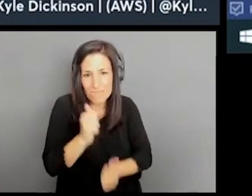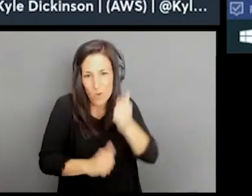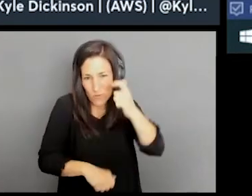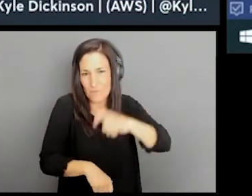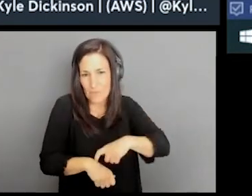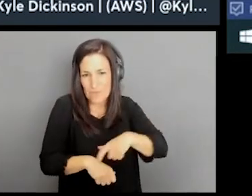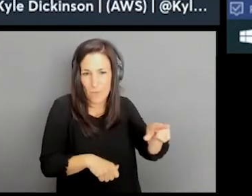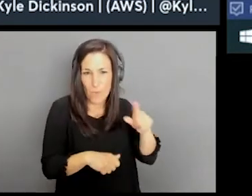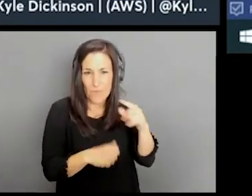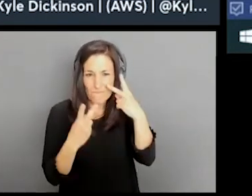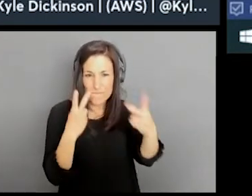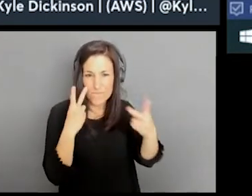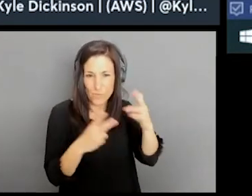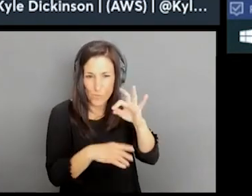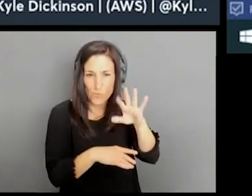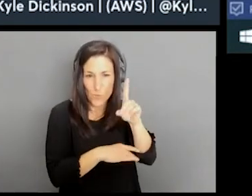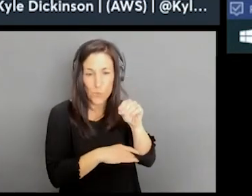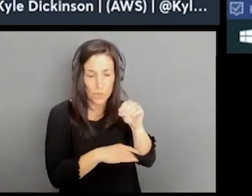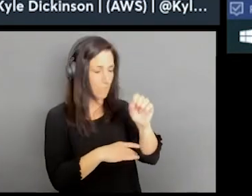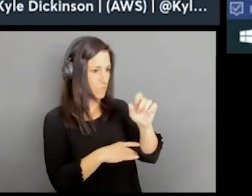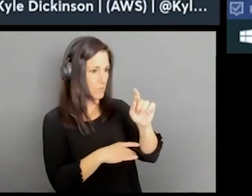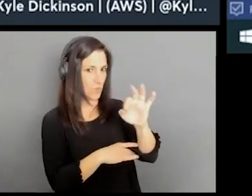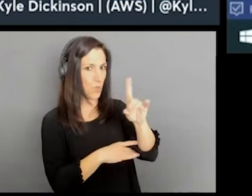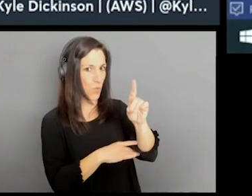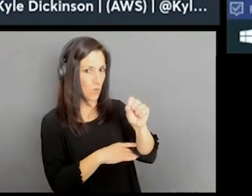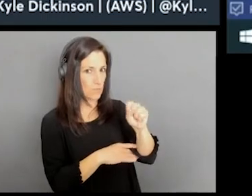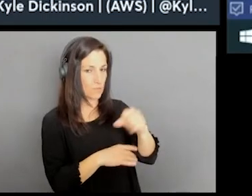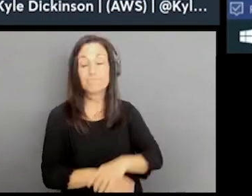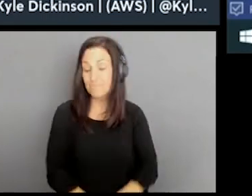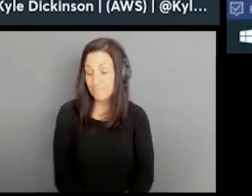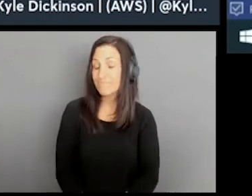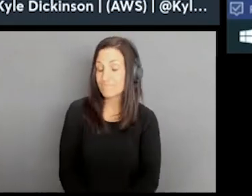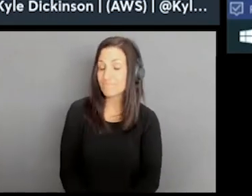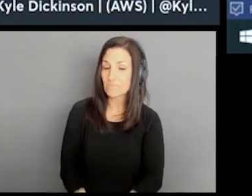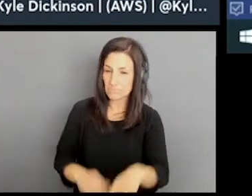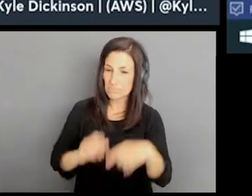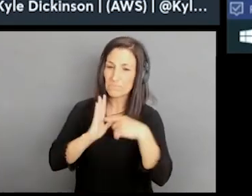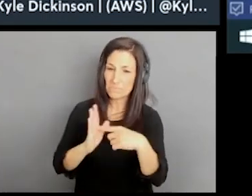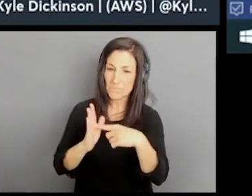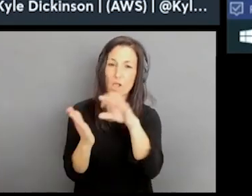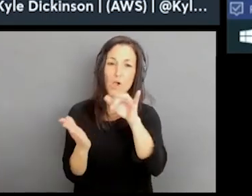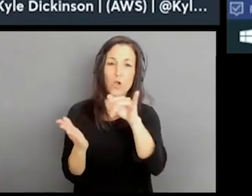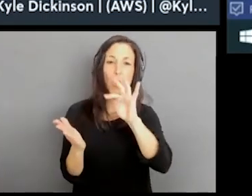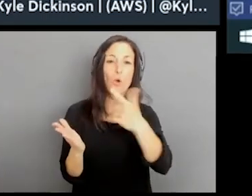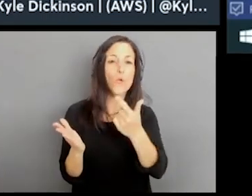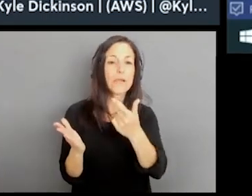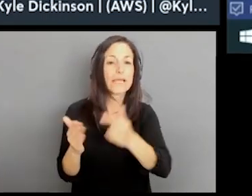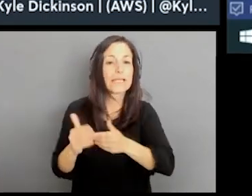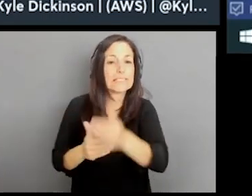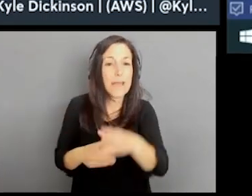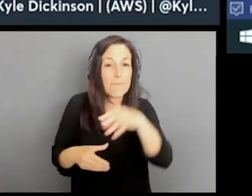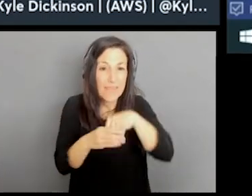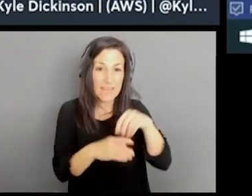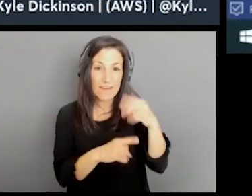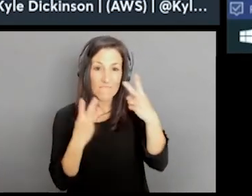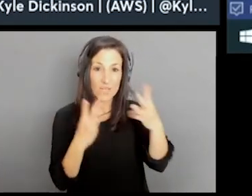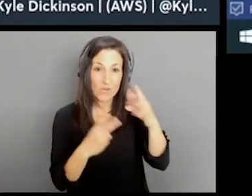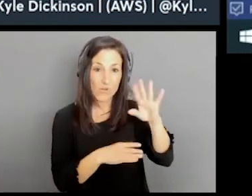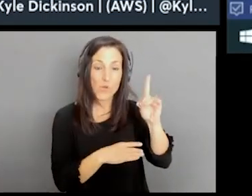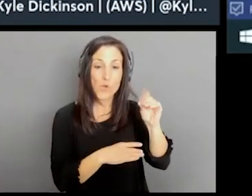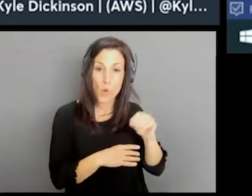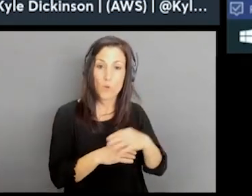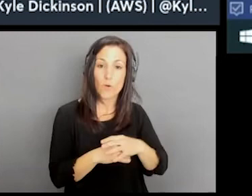okay. Yeah. So I'm going to show the porting step within Visual Studio, but both assessment and porting are available from both